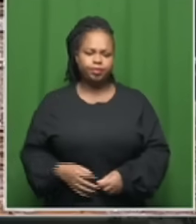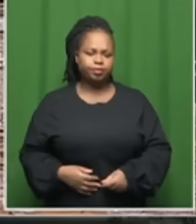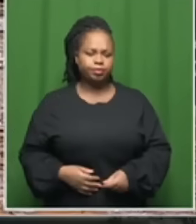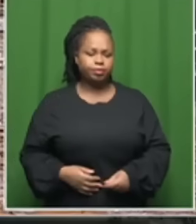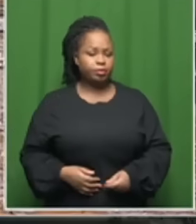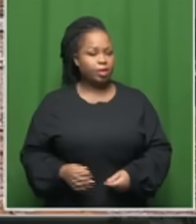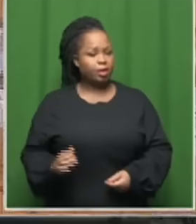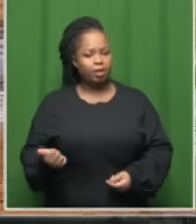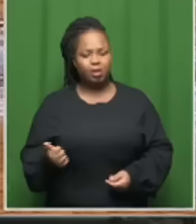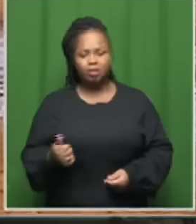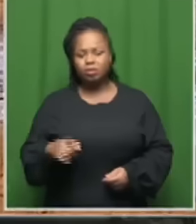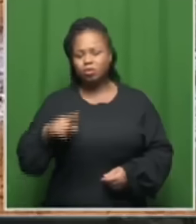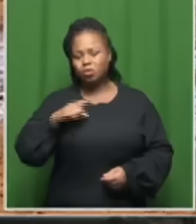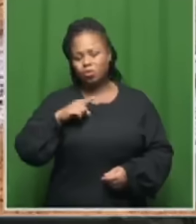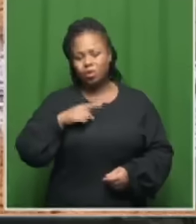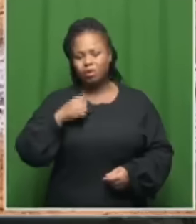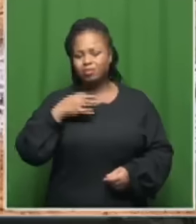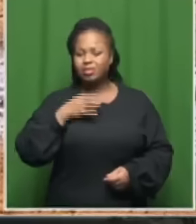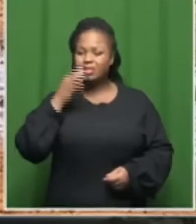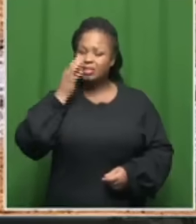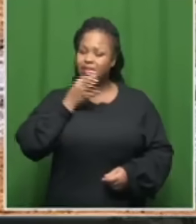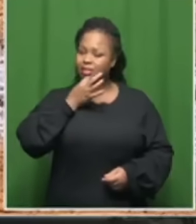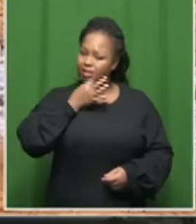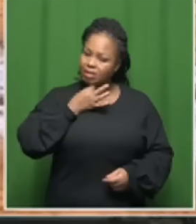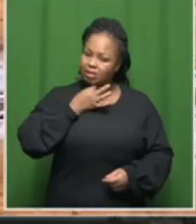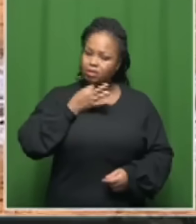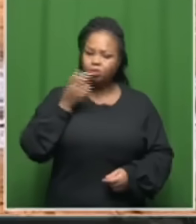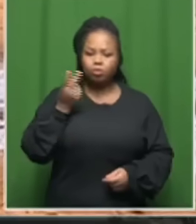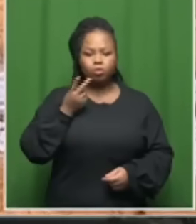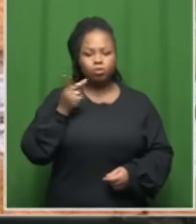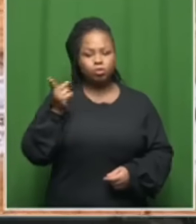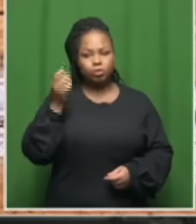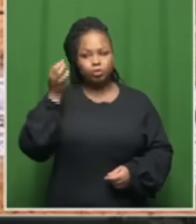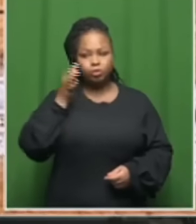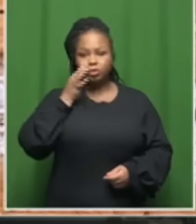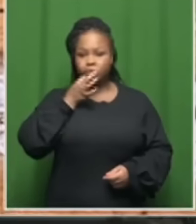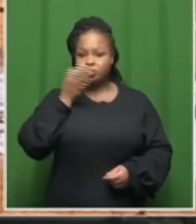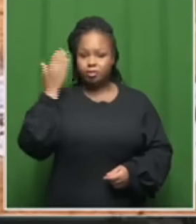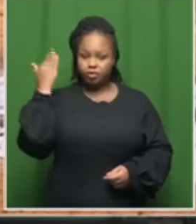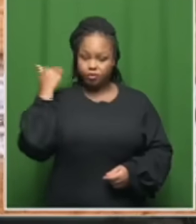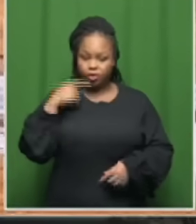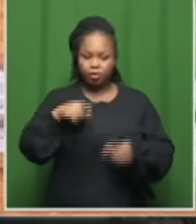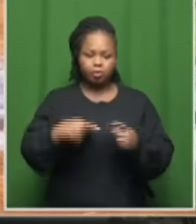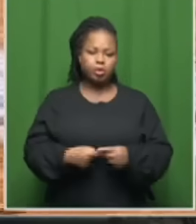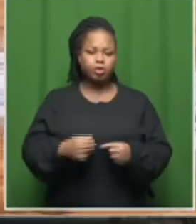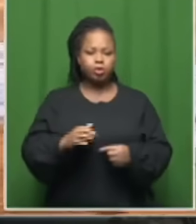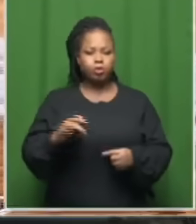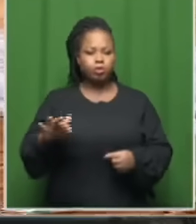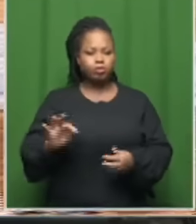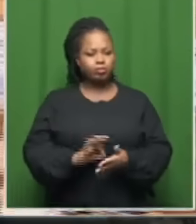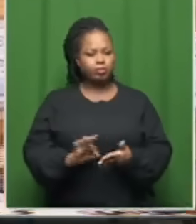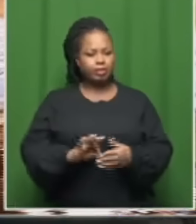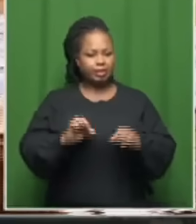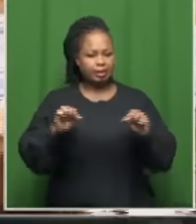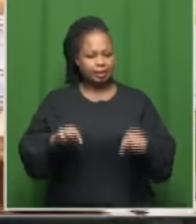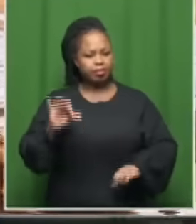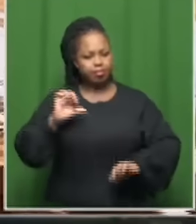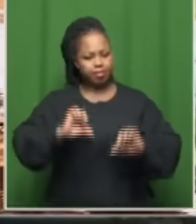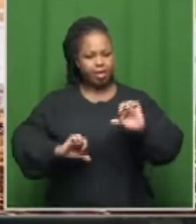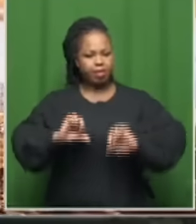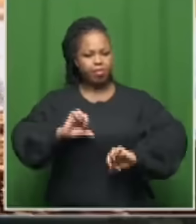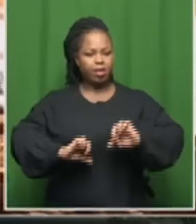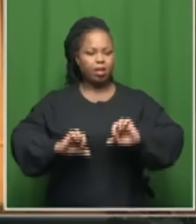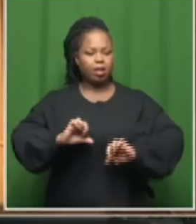Therefore, that's why I'm insisting on the other component that you raise around the wastewater system, around chemical and